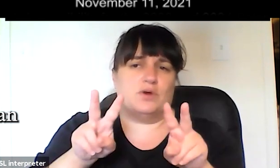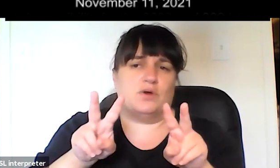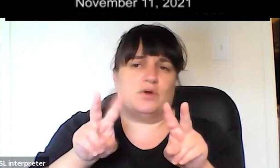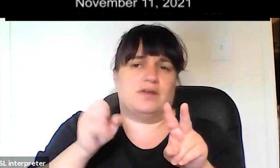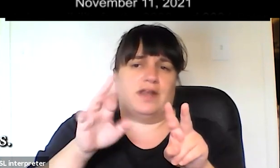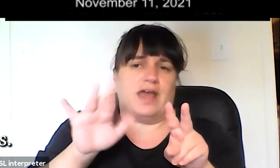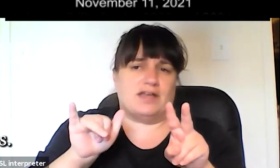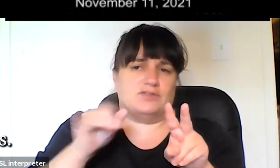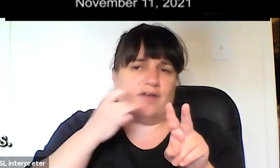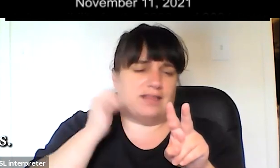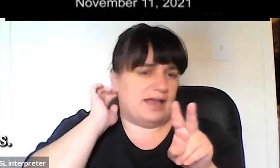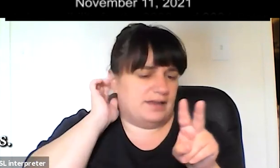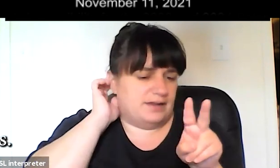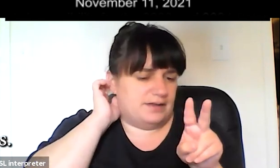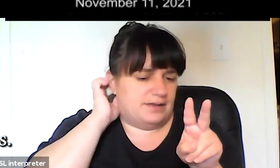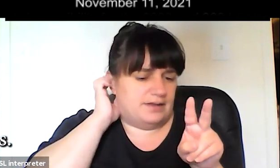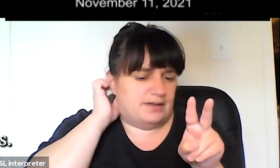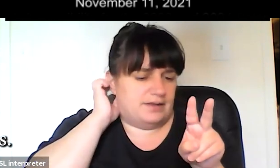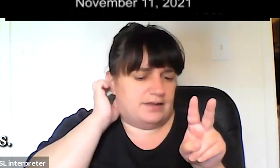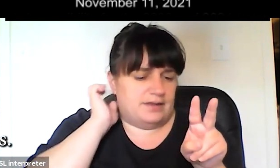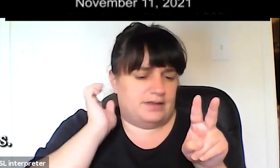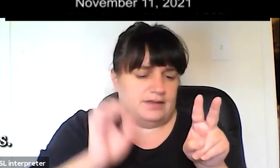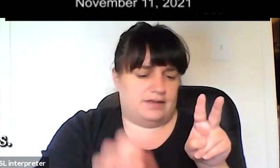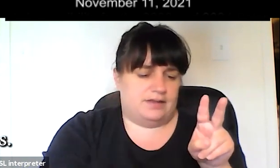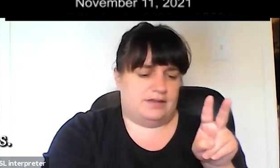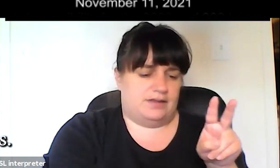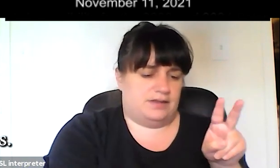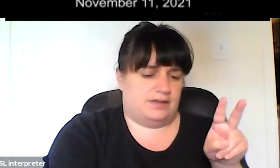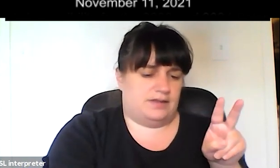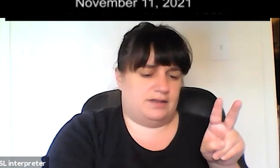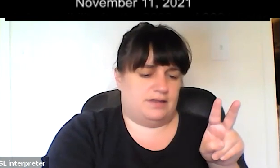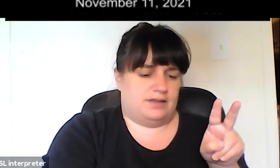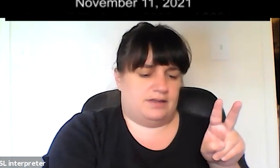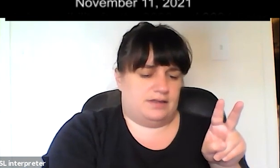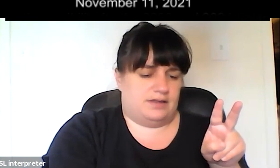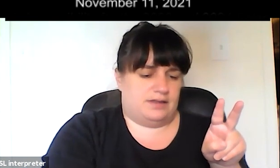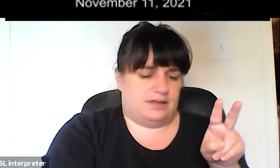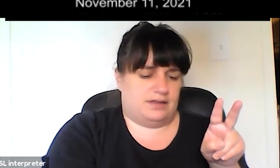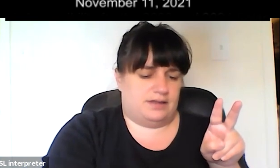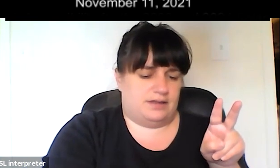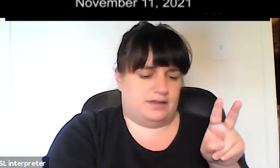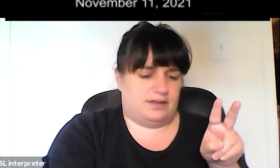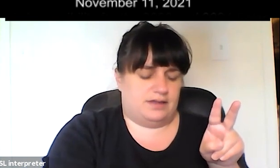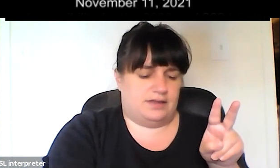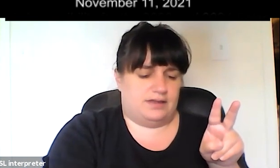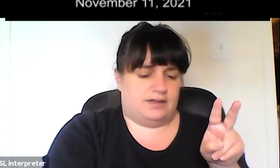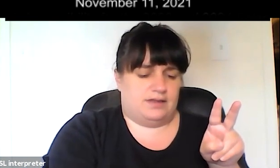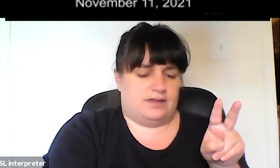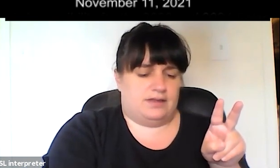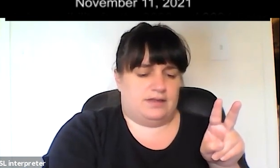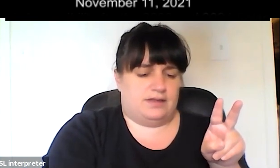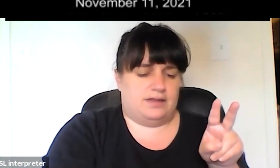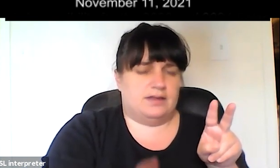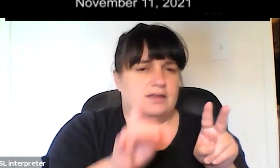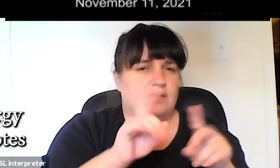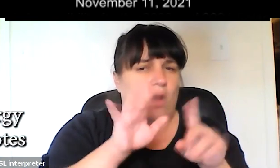X-ray light. And you're essentially going to be listening to thousands of black holes. So these black holes and these far distant